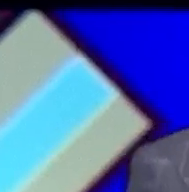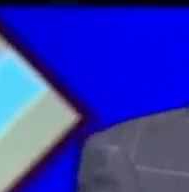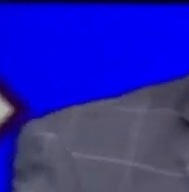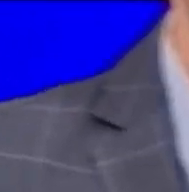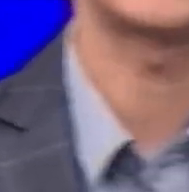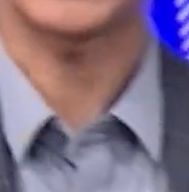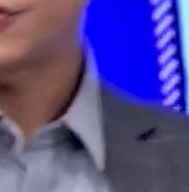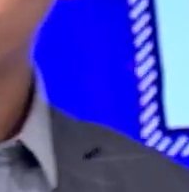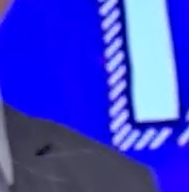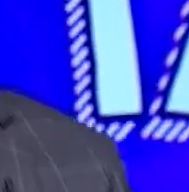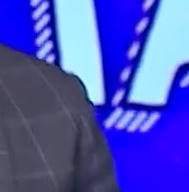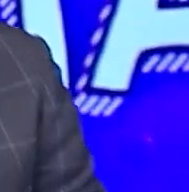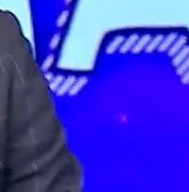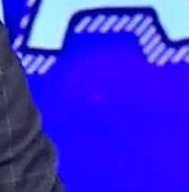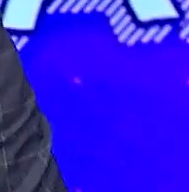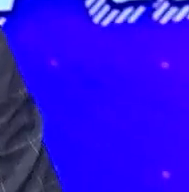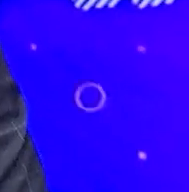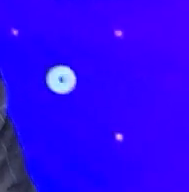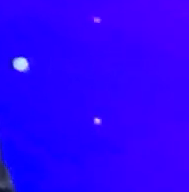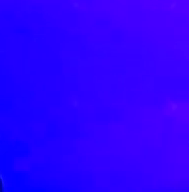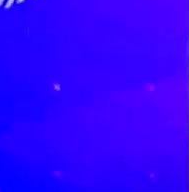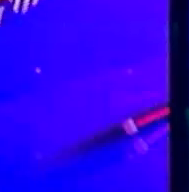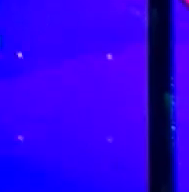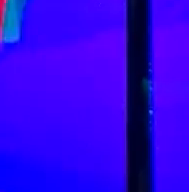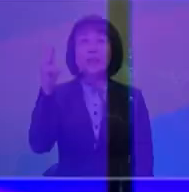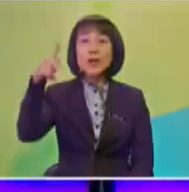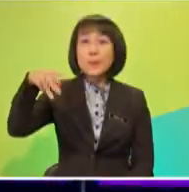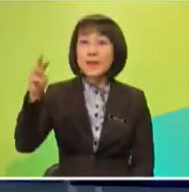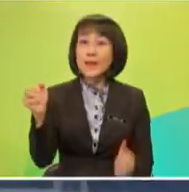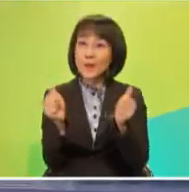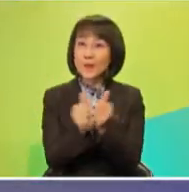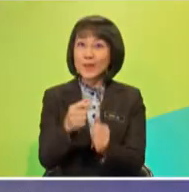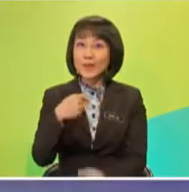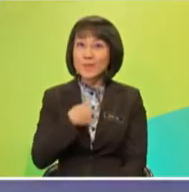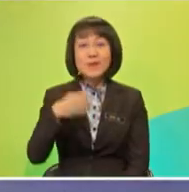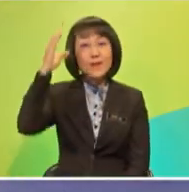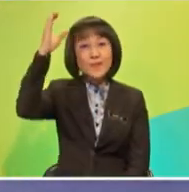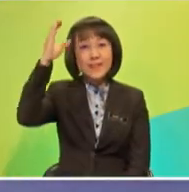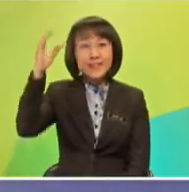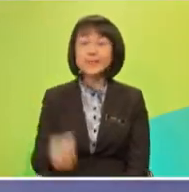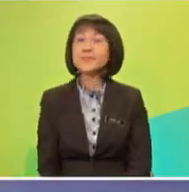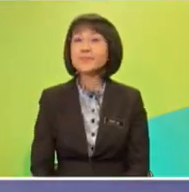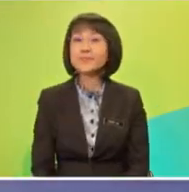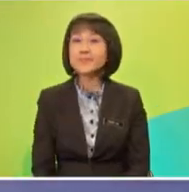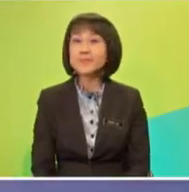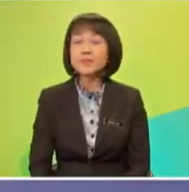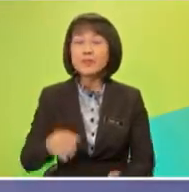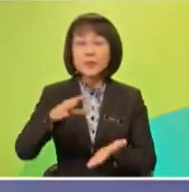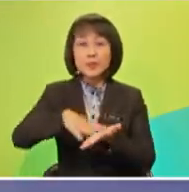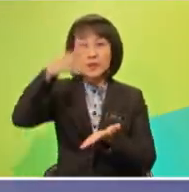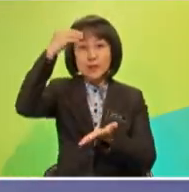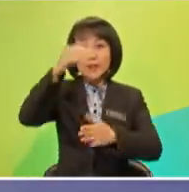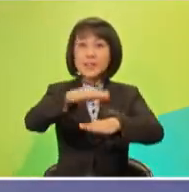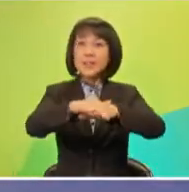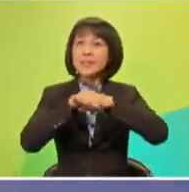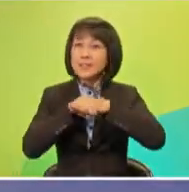Welcome to Tahap 1, only here on DidikTV KPM with me, Chris MJ. And today, we are going to learn Bahasa Inggeris on